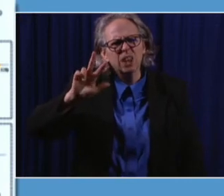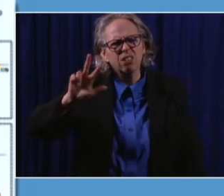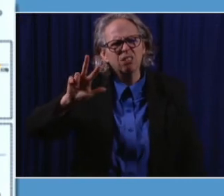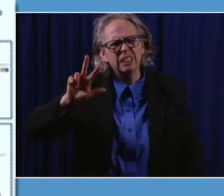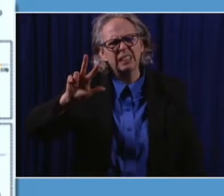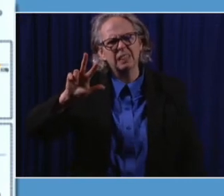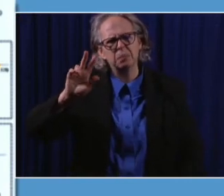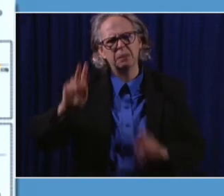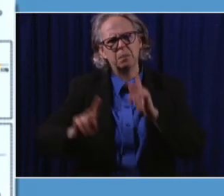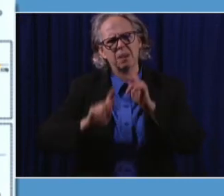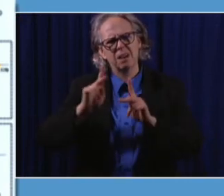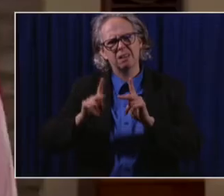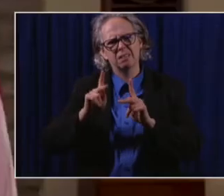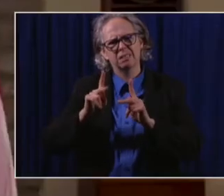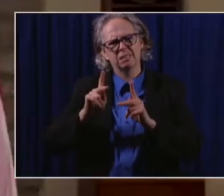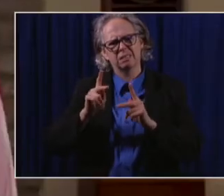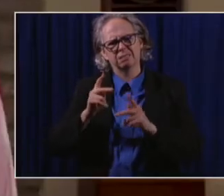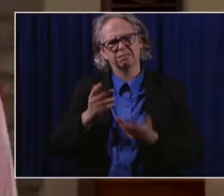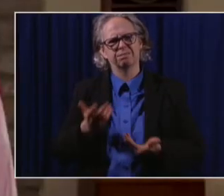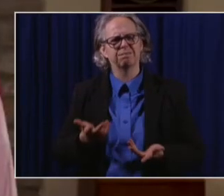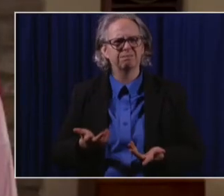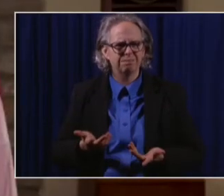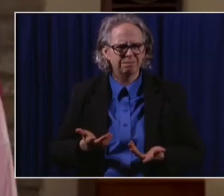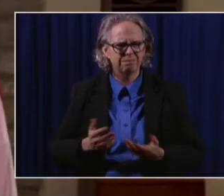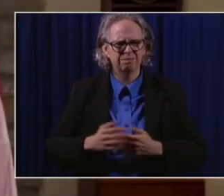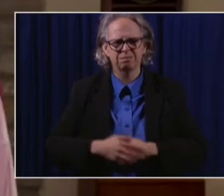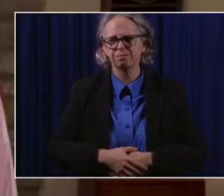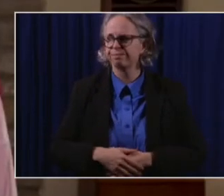43. Let's look at the next slide, Eric.